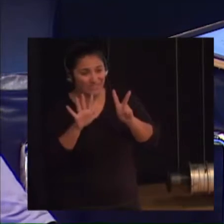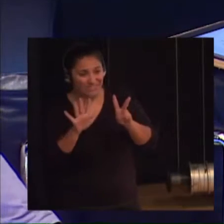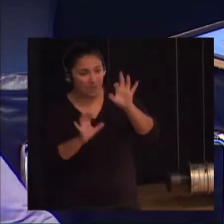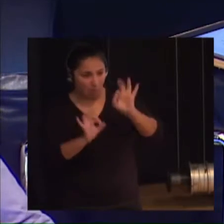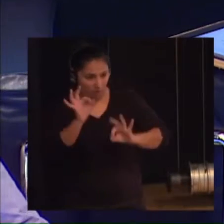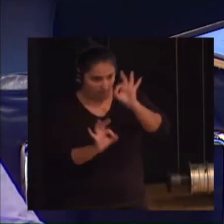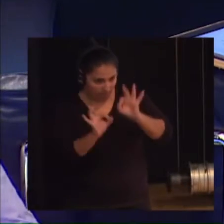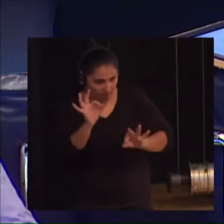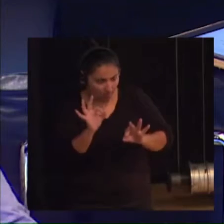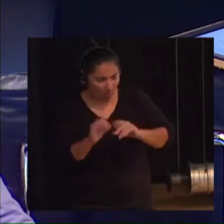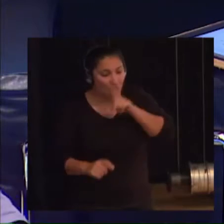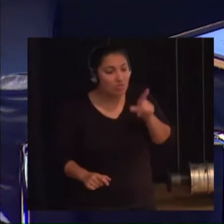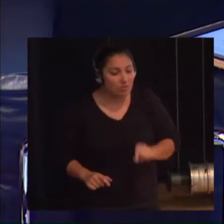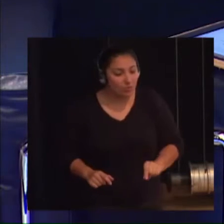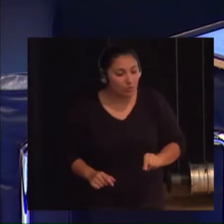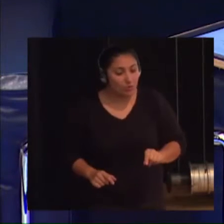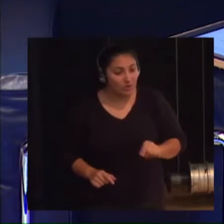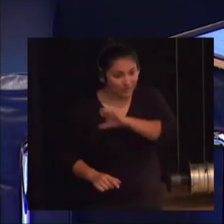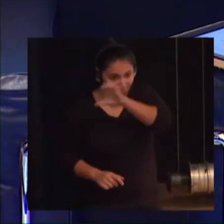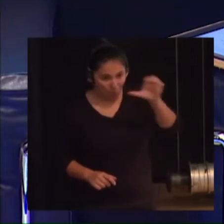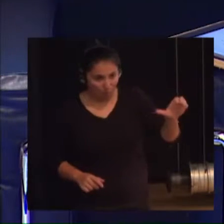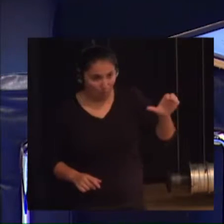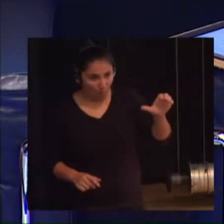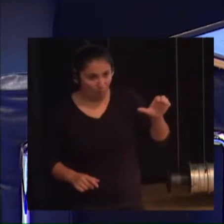presence. And it's clear that